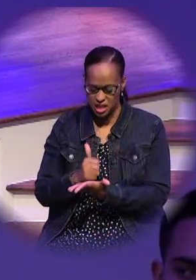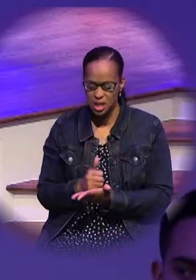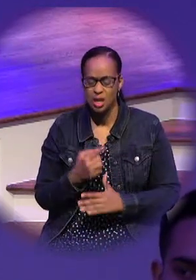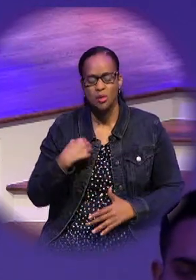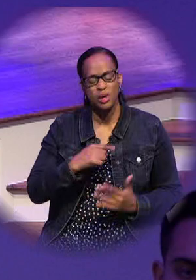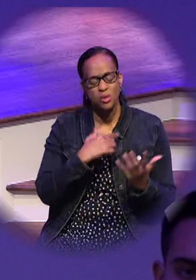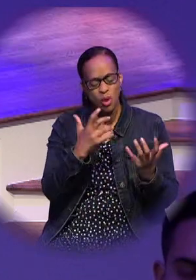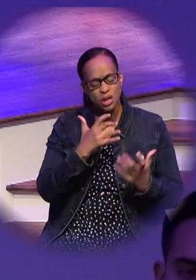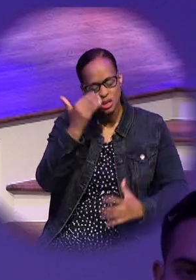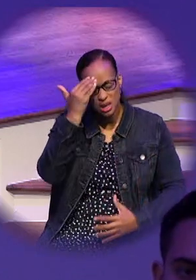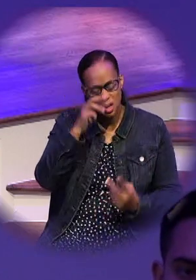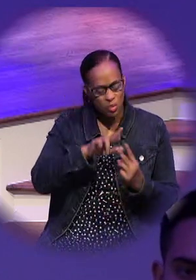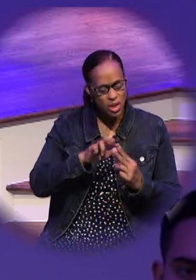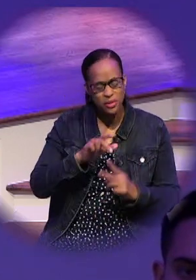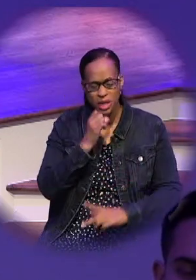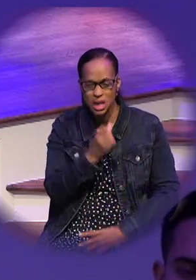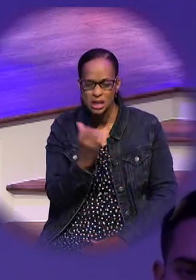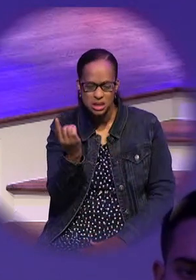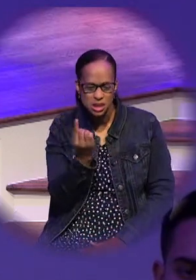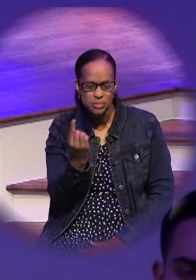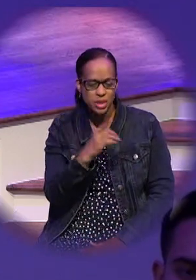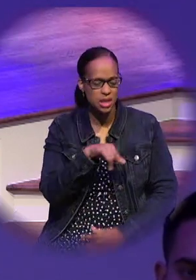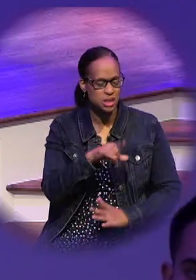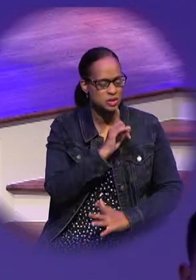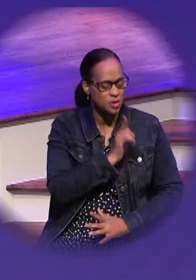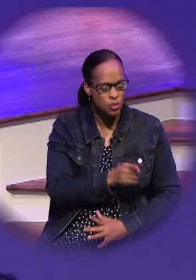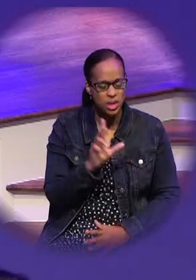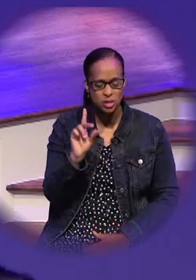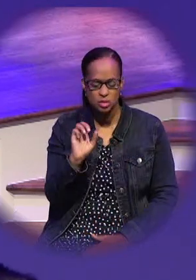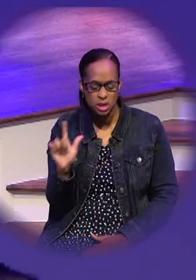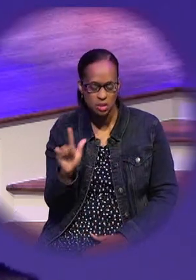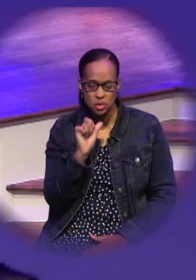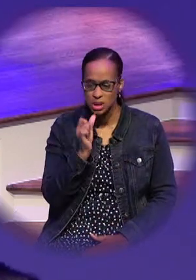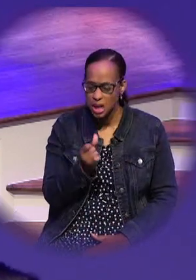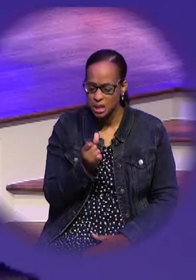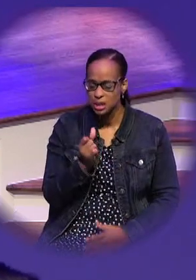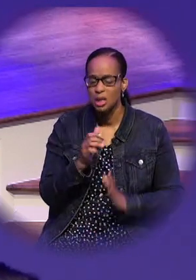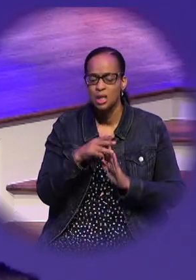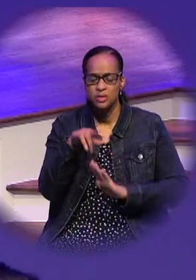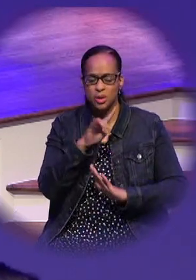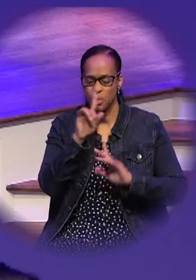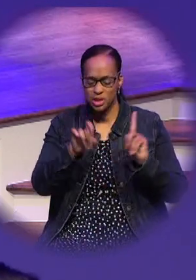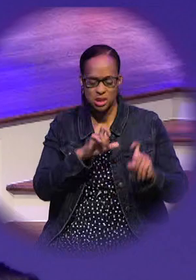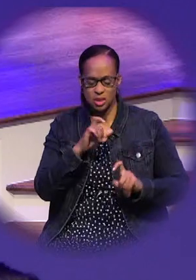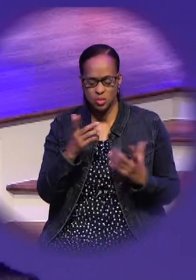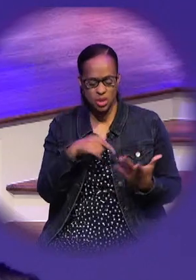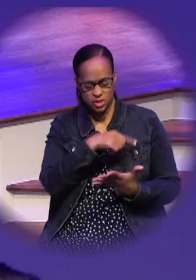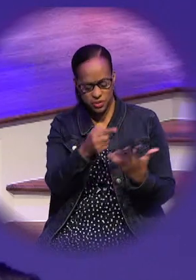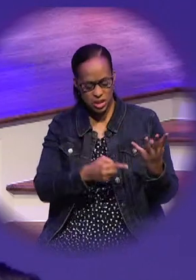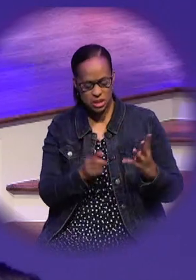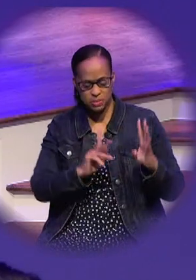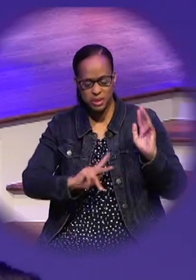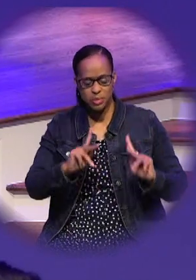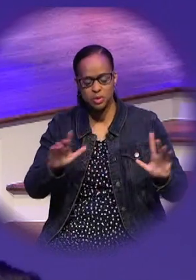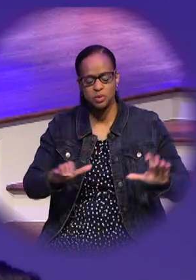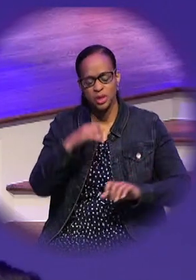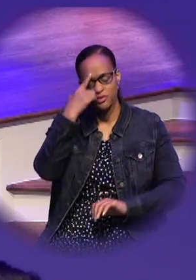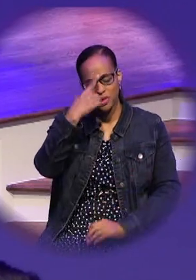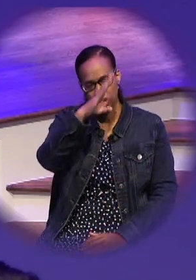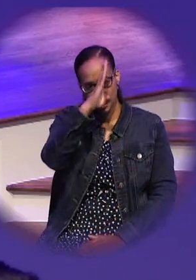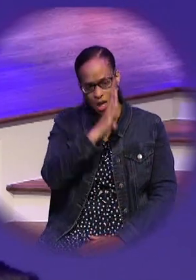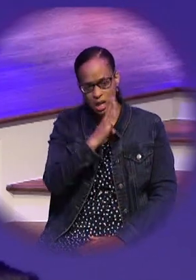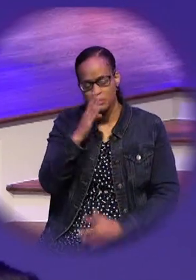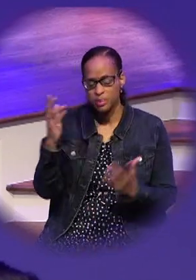to know whether or not something is the real deal, the question is not, what are these people doing for God, but